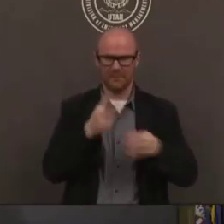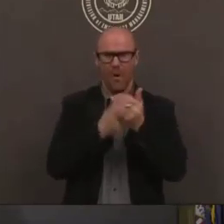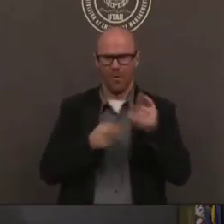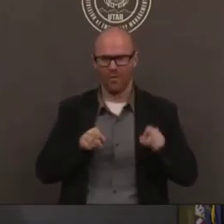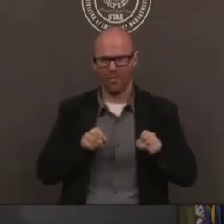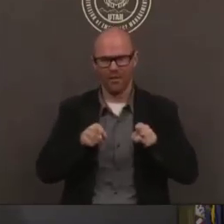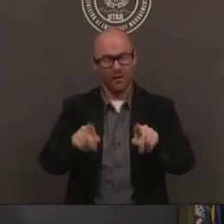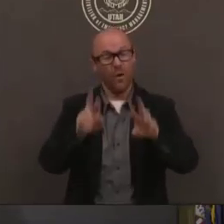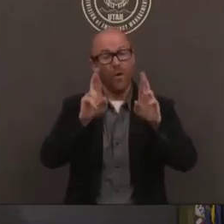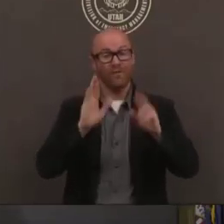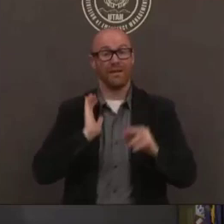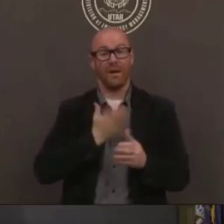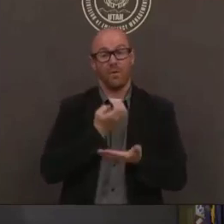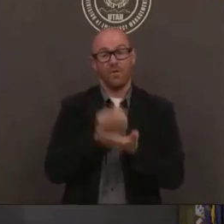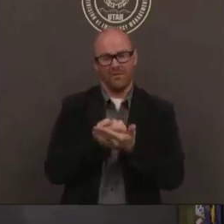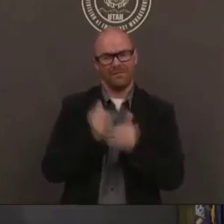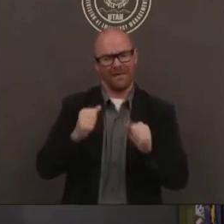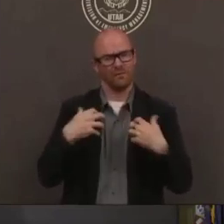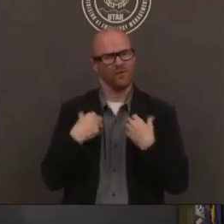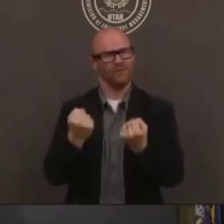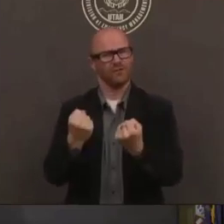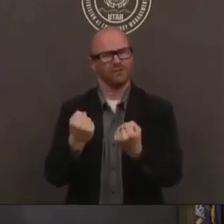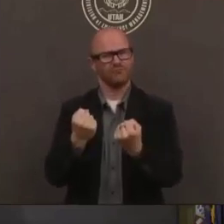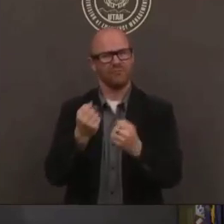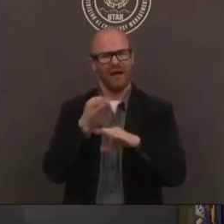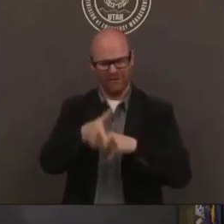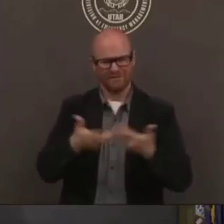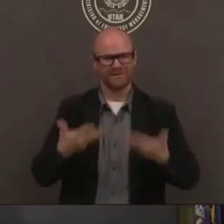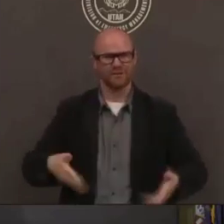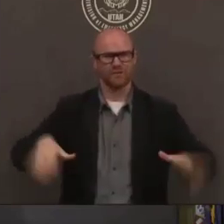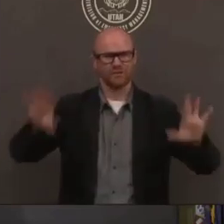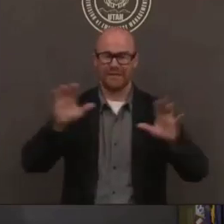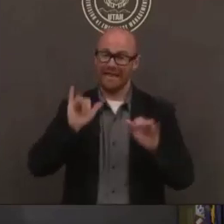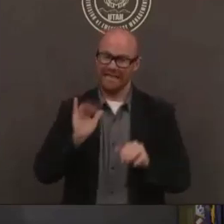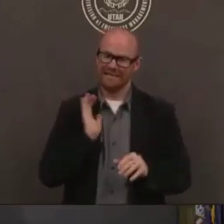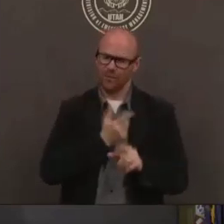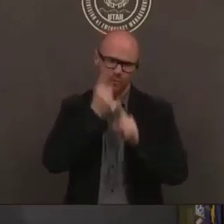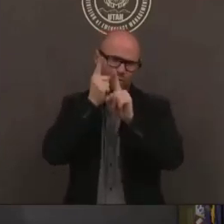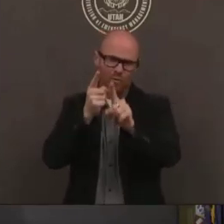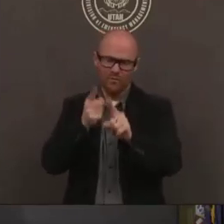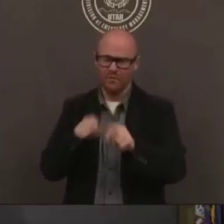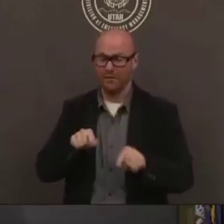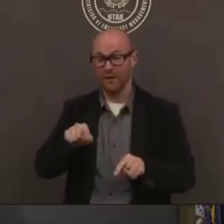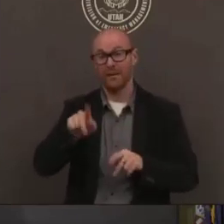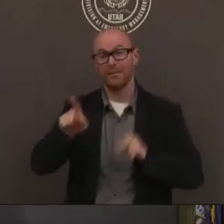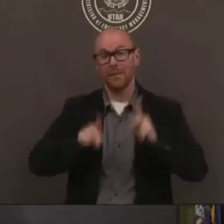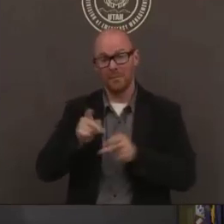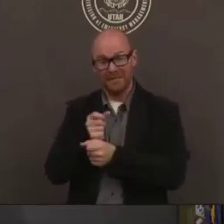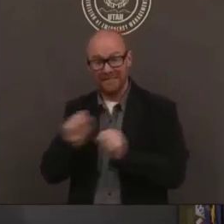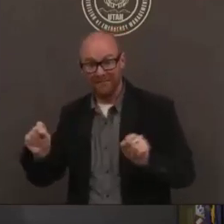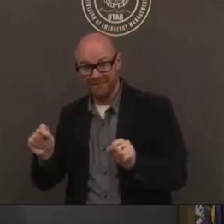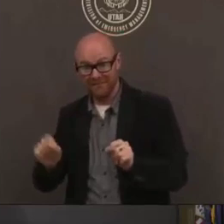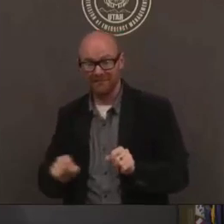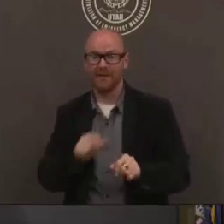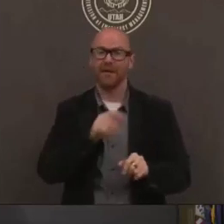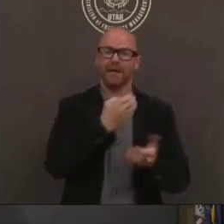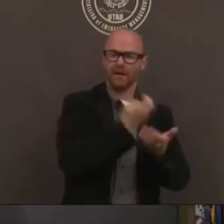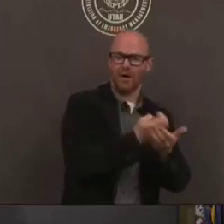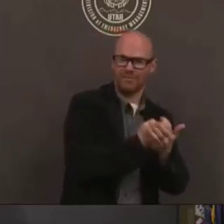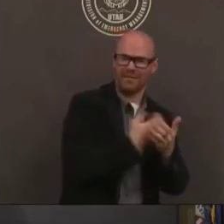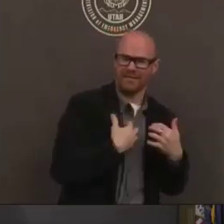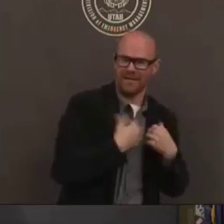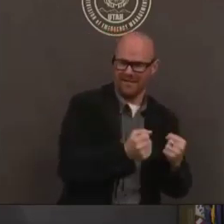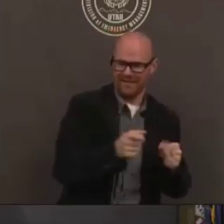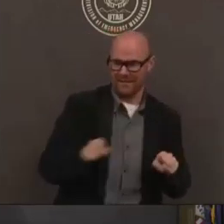as we possibly can have. And I think that's the approach that Utah's taken.